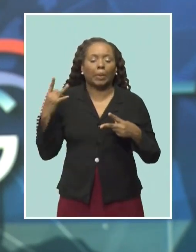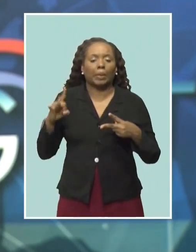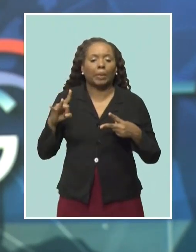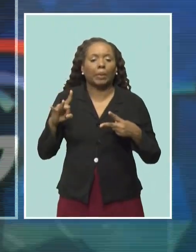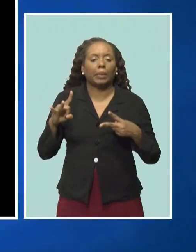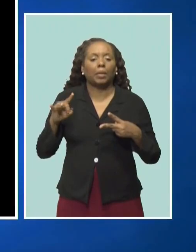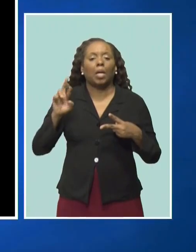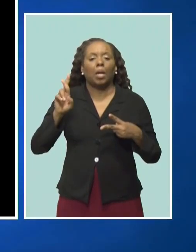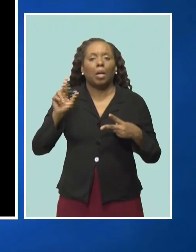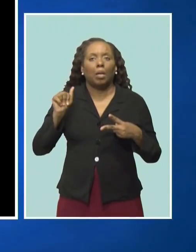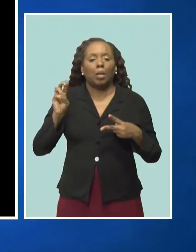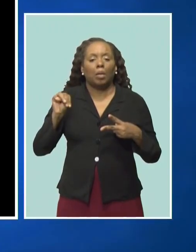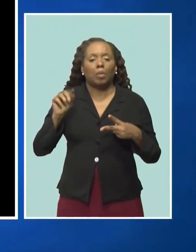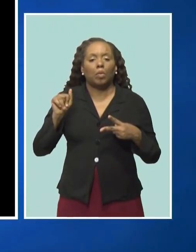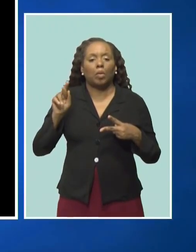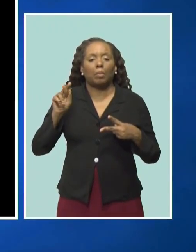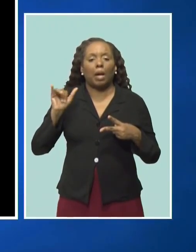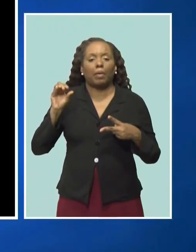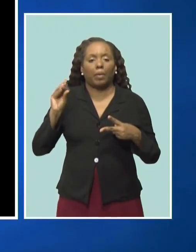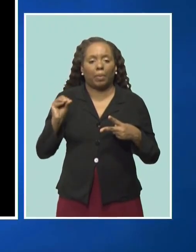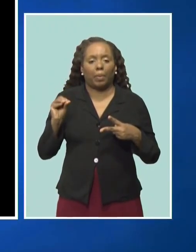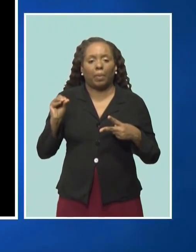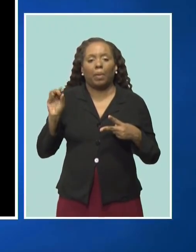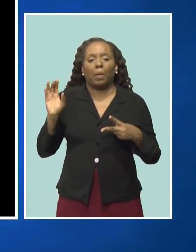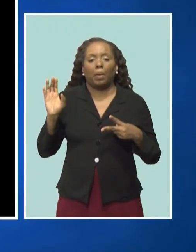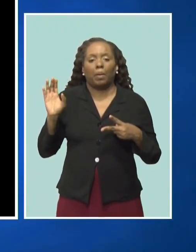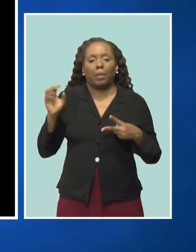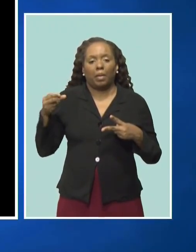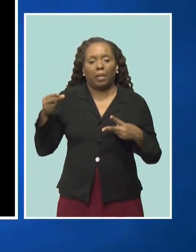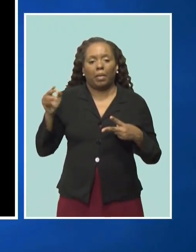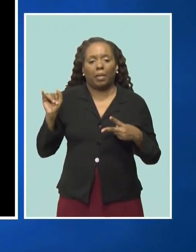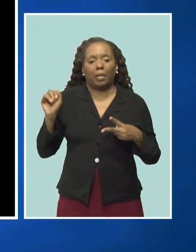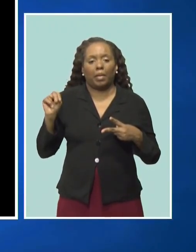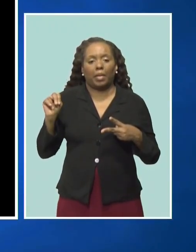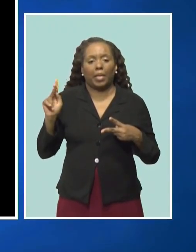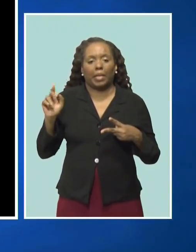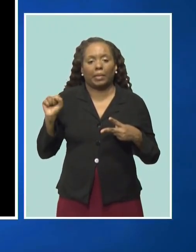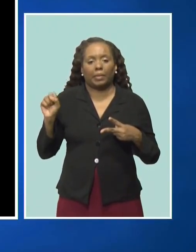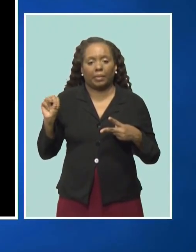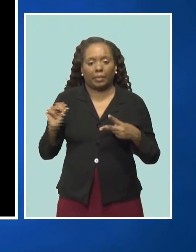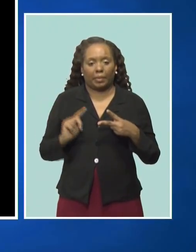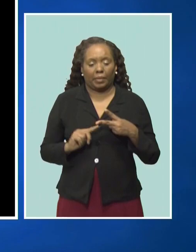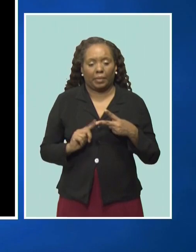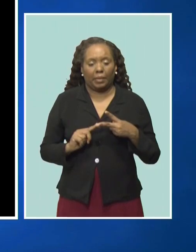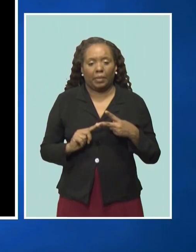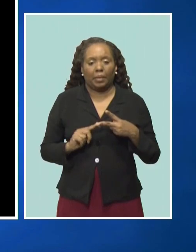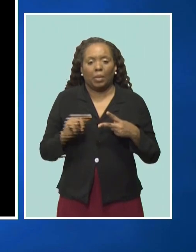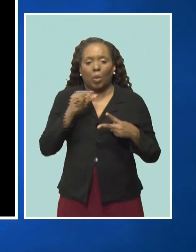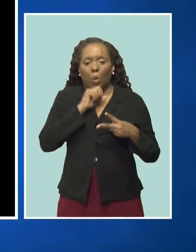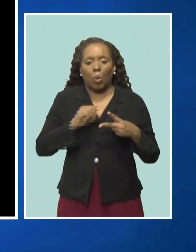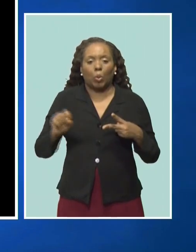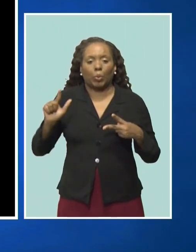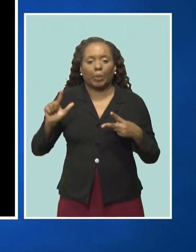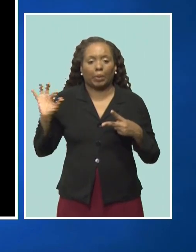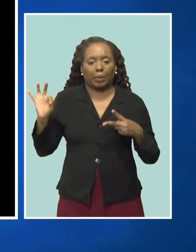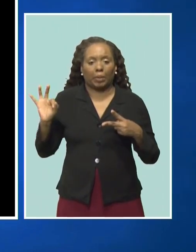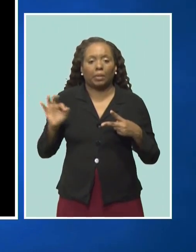18-year-old Romario Rashawn Bess Hinkson of Green Park Lane, Baxter's Road, and 29-year-old